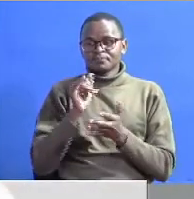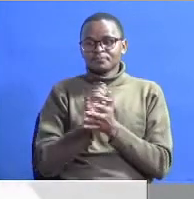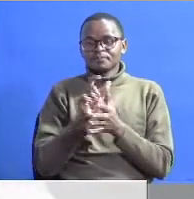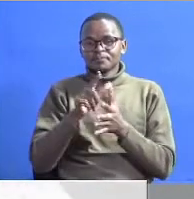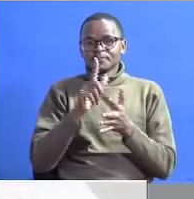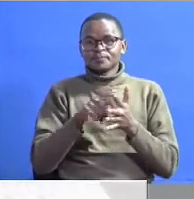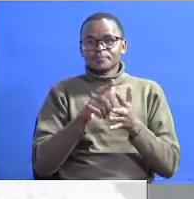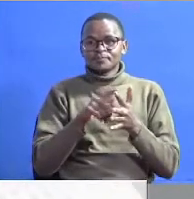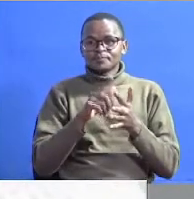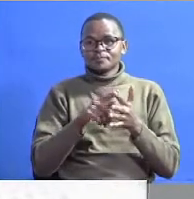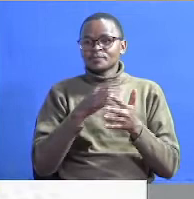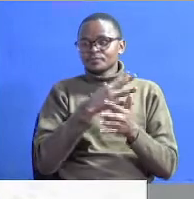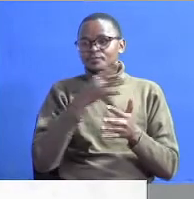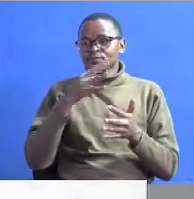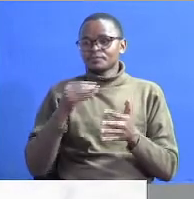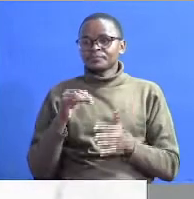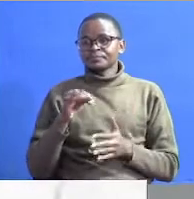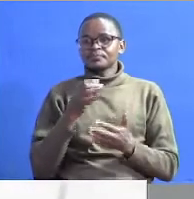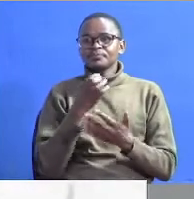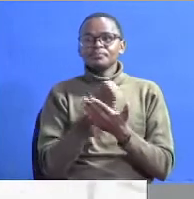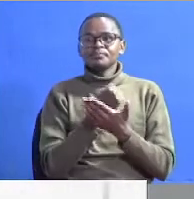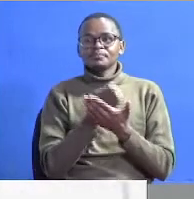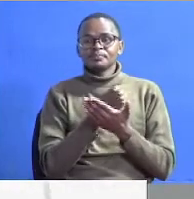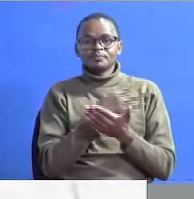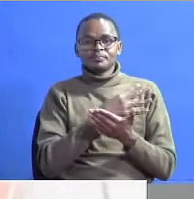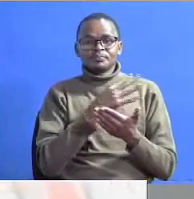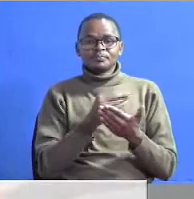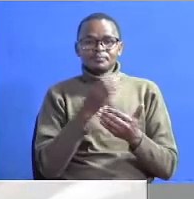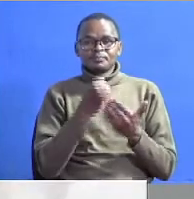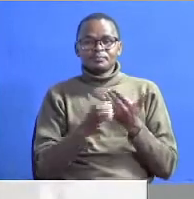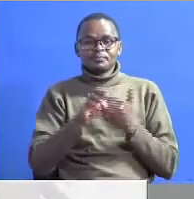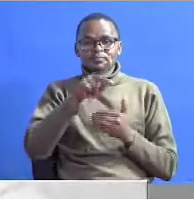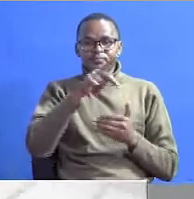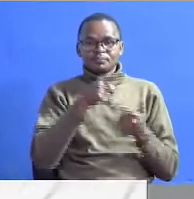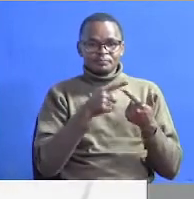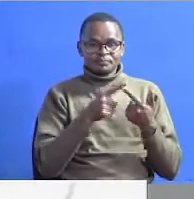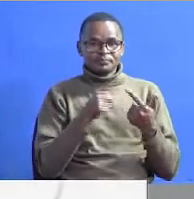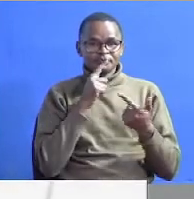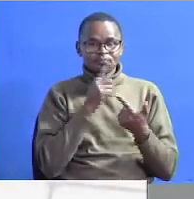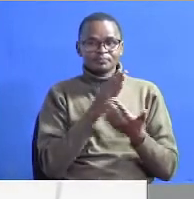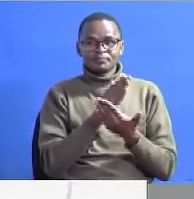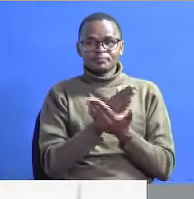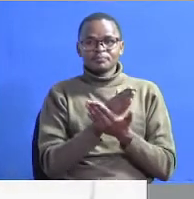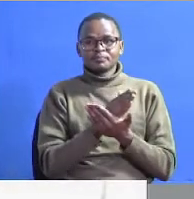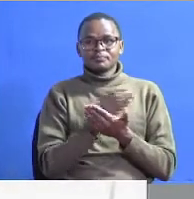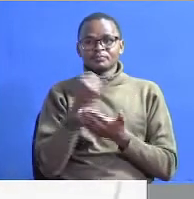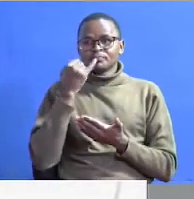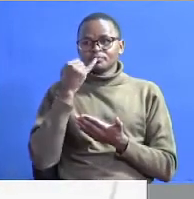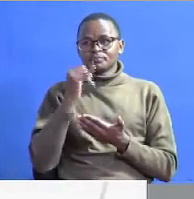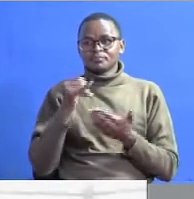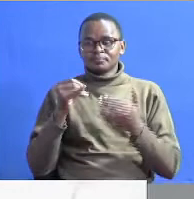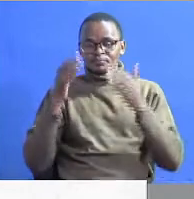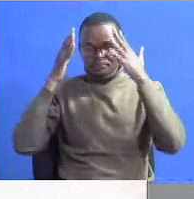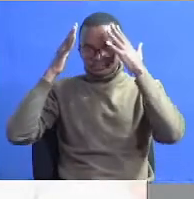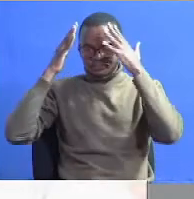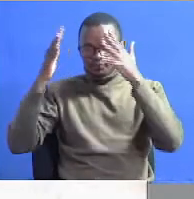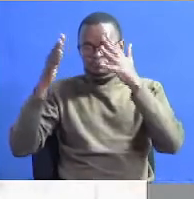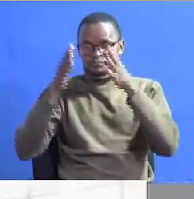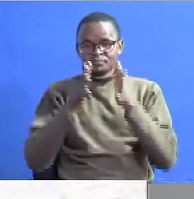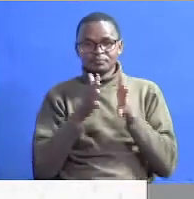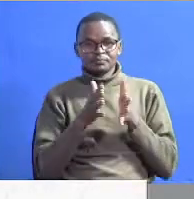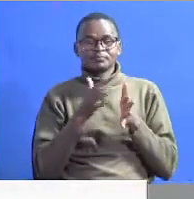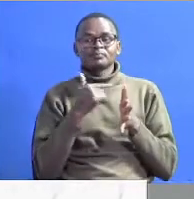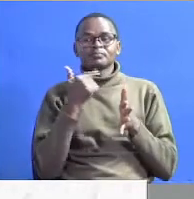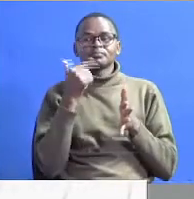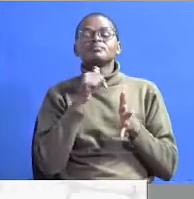this and this and this, and here is the evidence, that is the end of it. But I am sure he is a committed person who